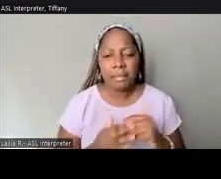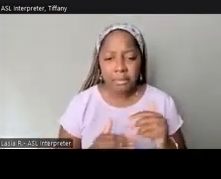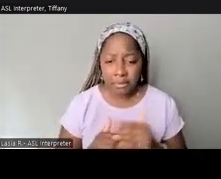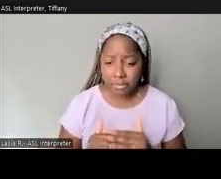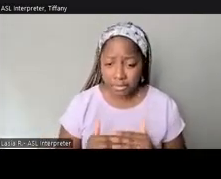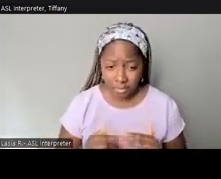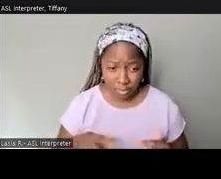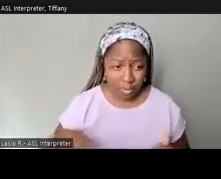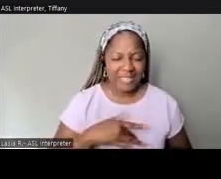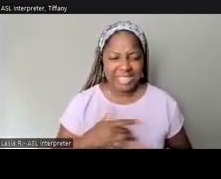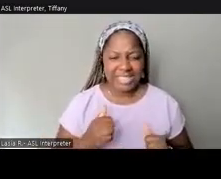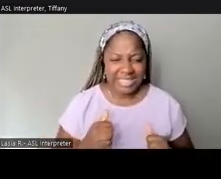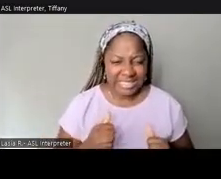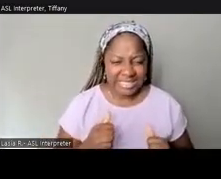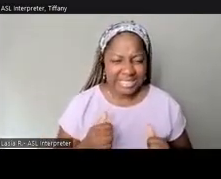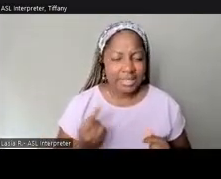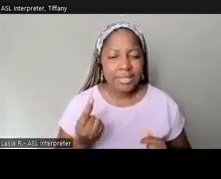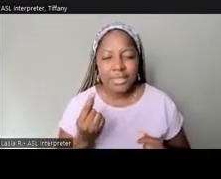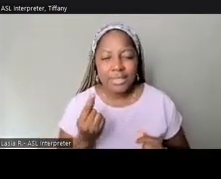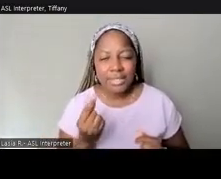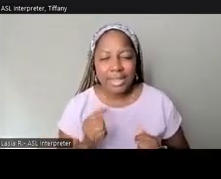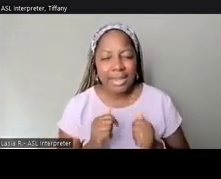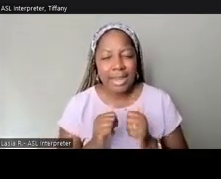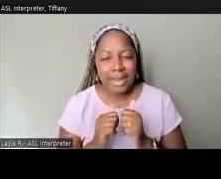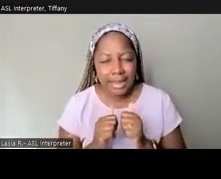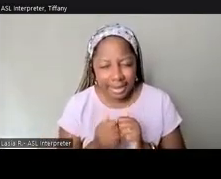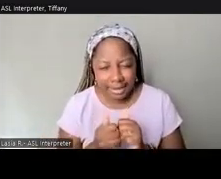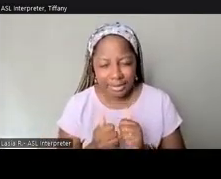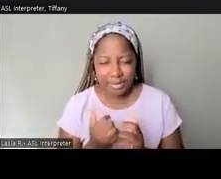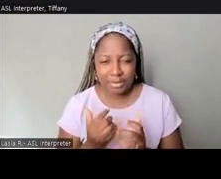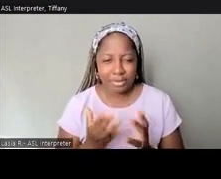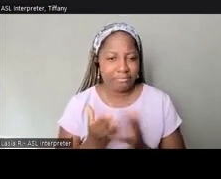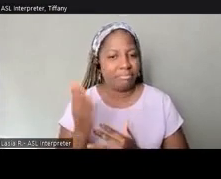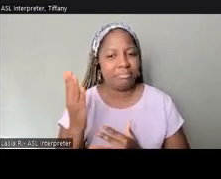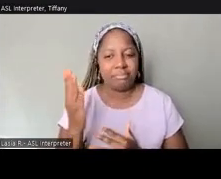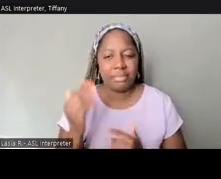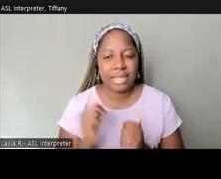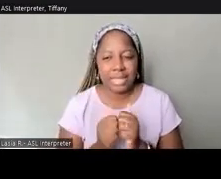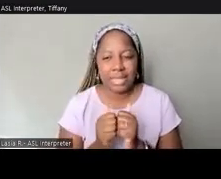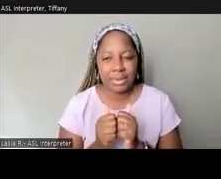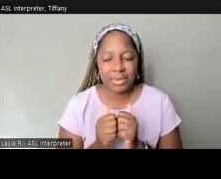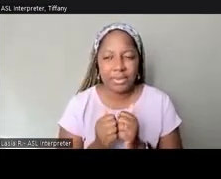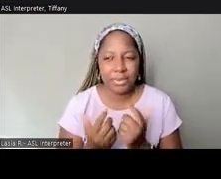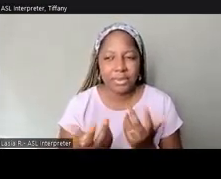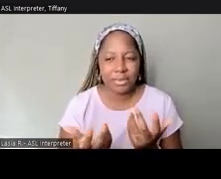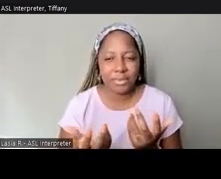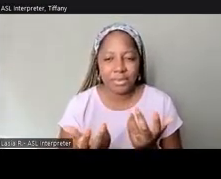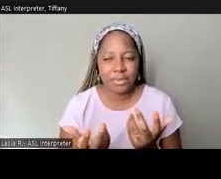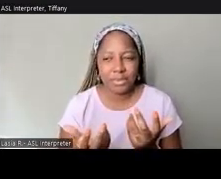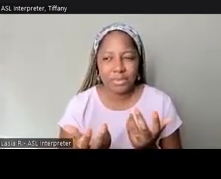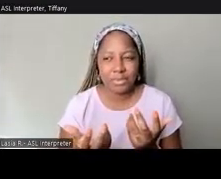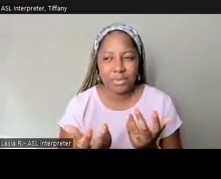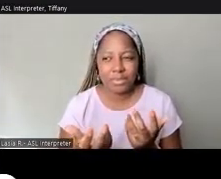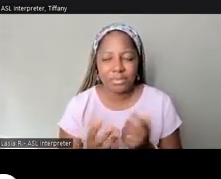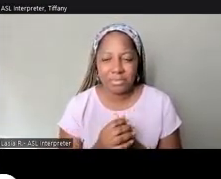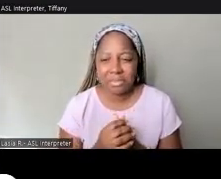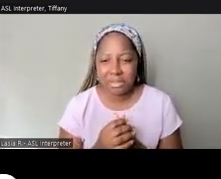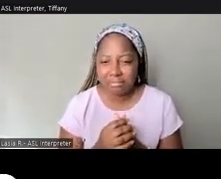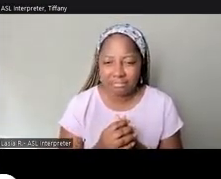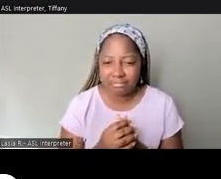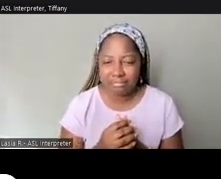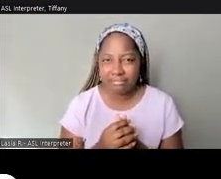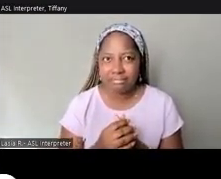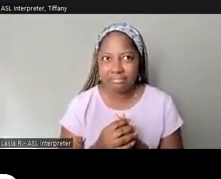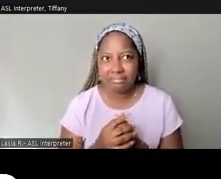to these conversations that can help you to do the hard thing, and to do perhaps the long